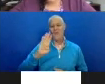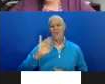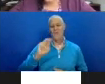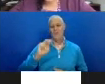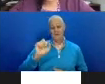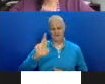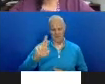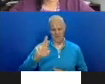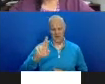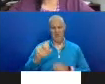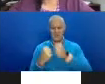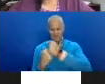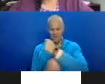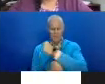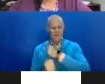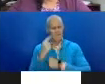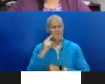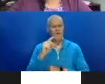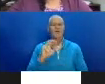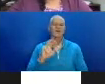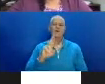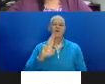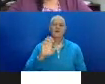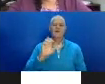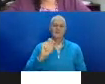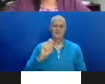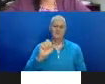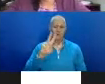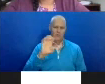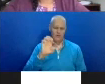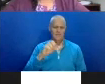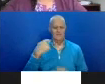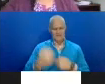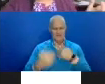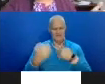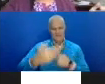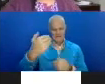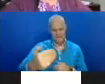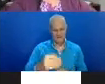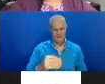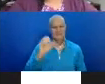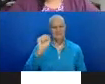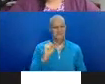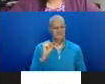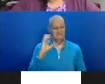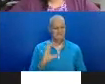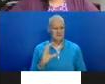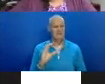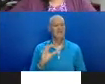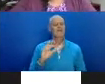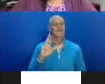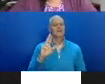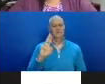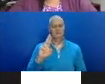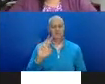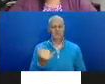Justice series hosted by the South Carolina Restorative Justice Initiative. As you all know by now, my name is Aparna